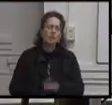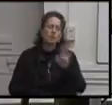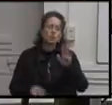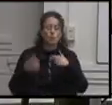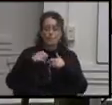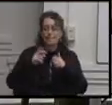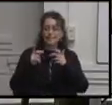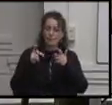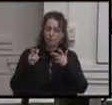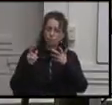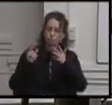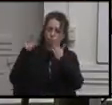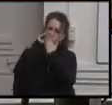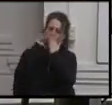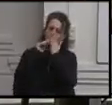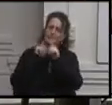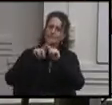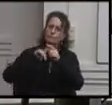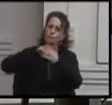energy savings.